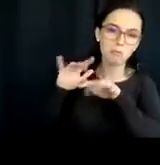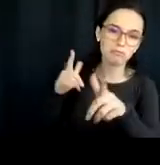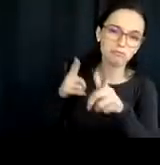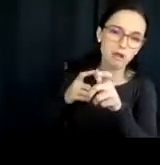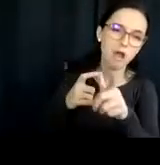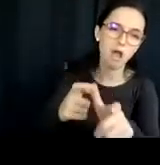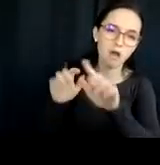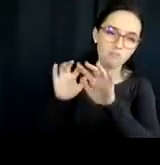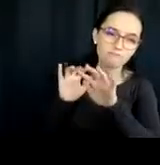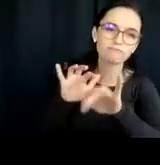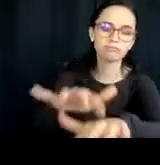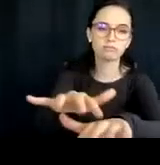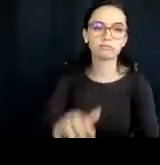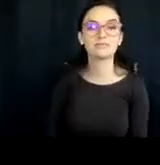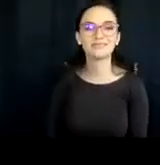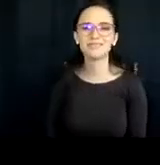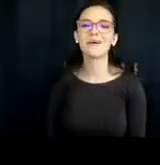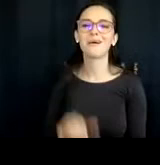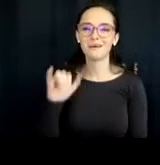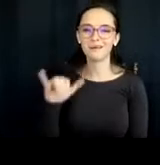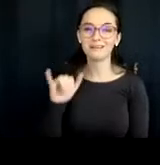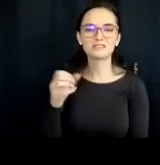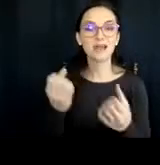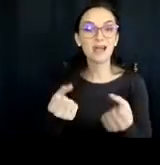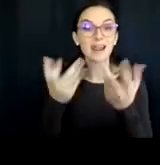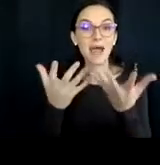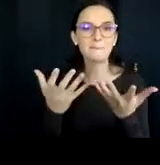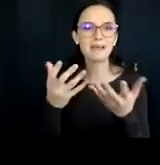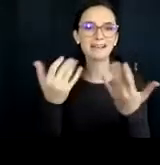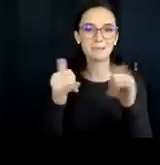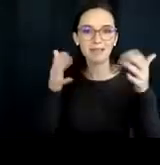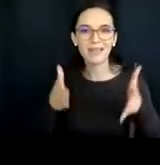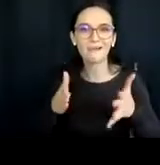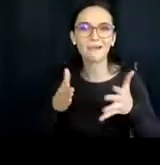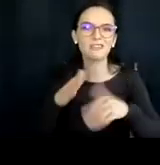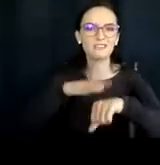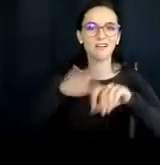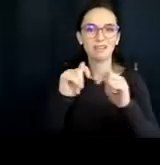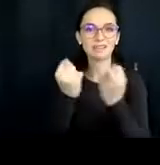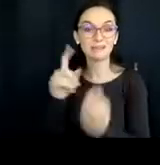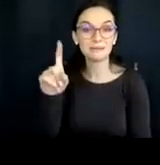Awesome. And how many players are on the football team usually?